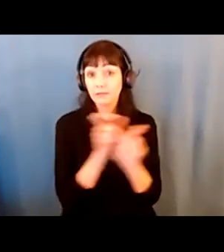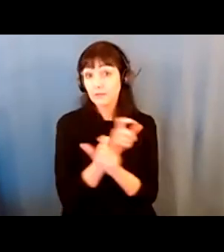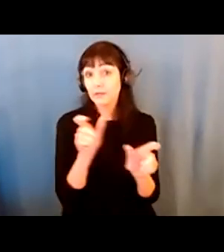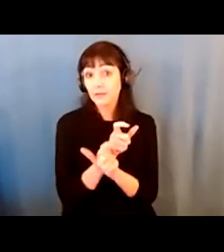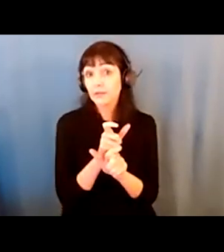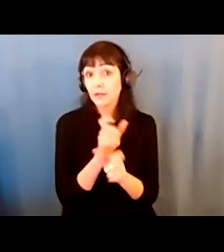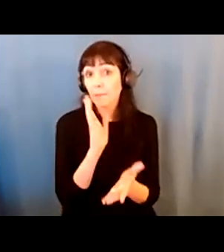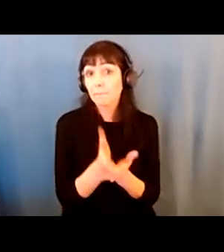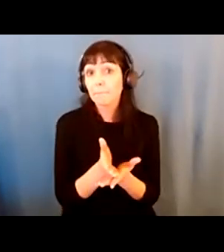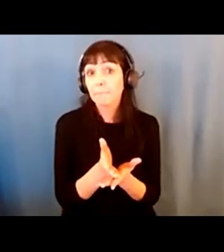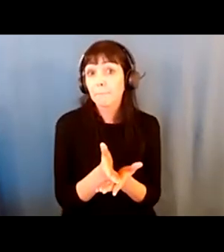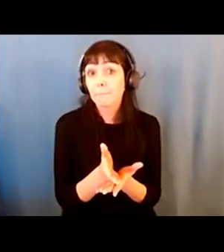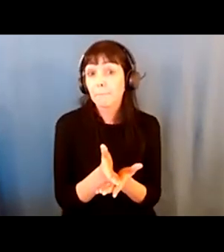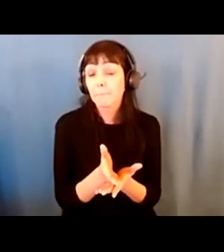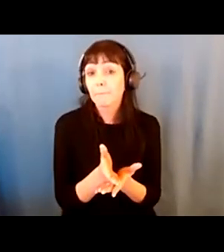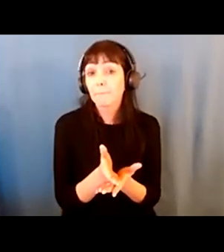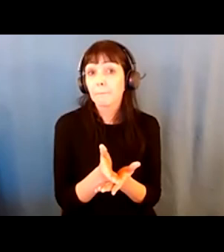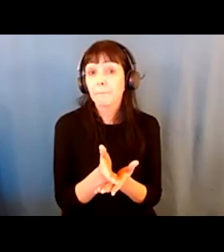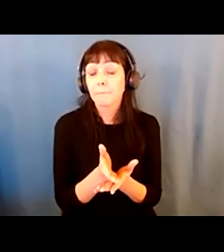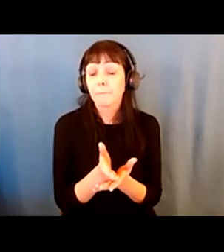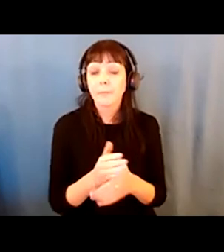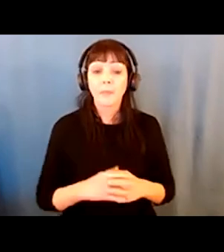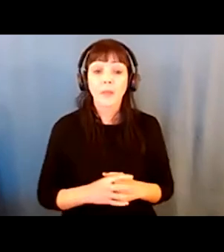other things. I don't really know about the difficulty of